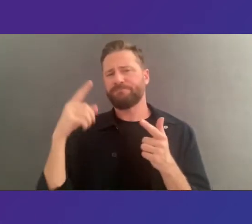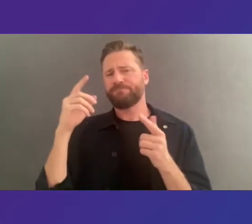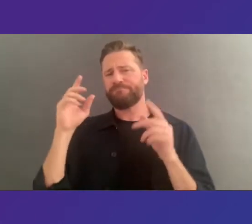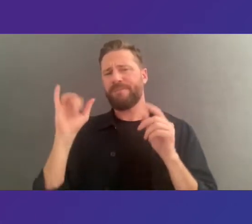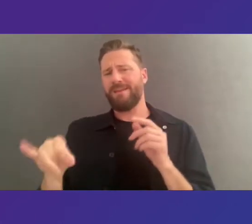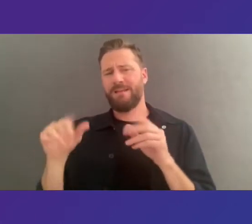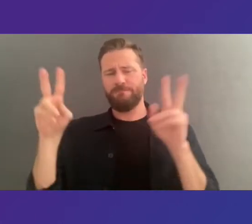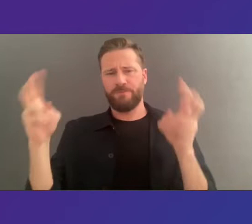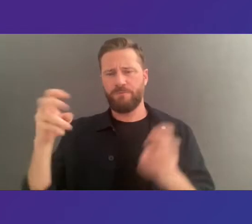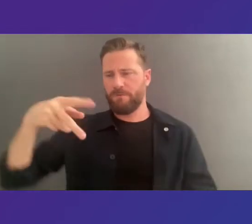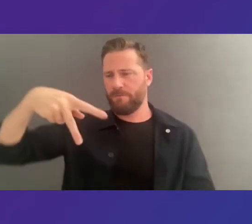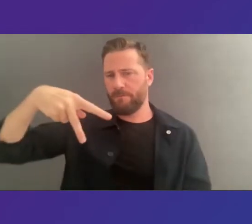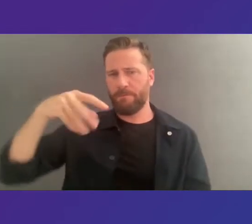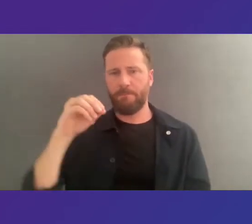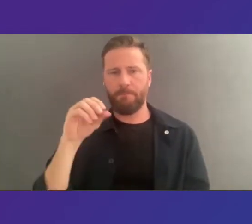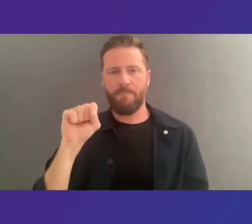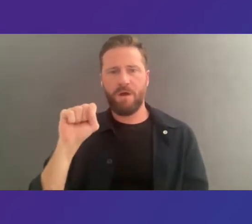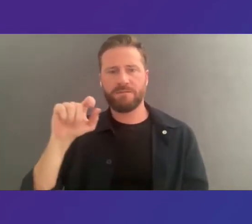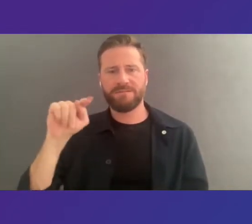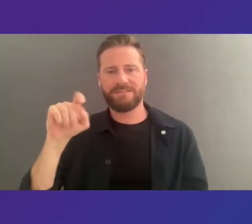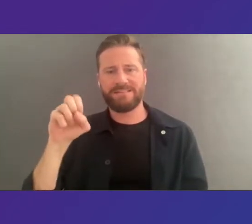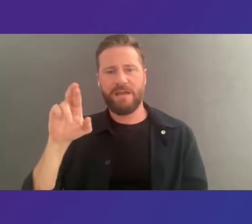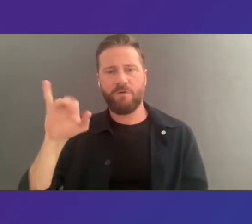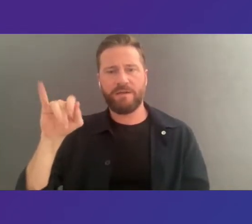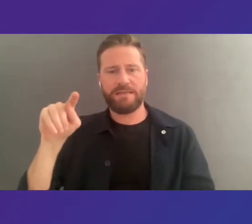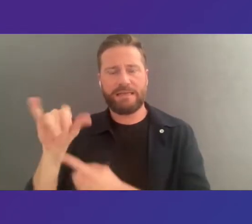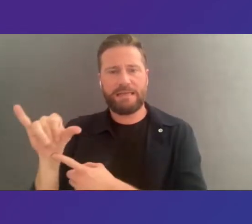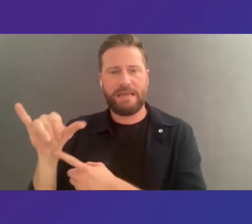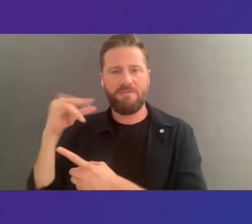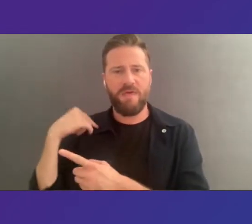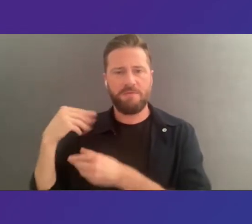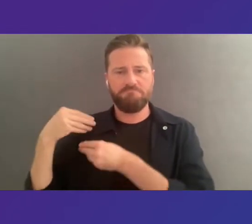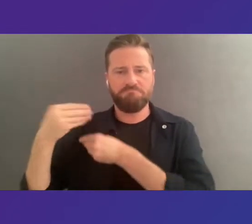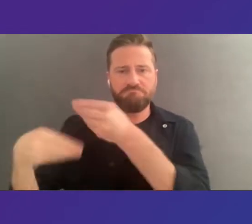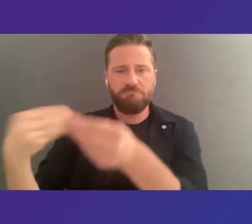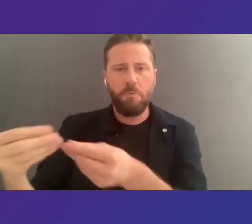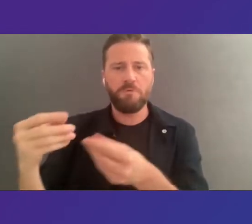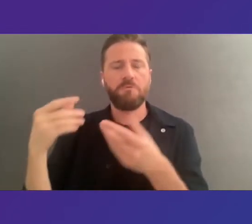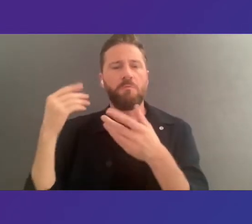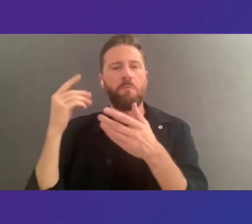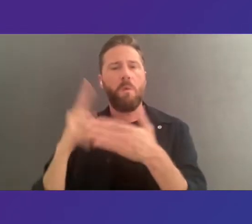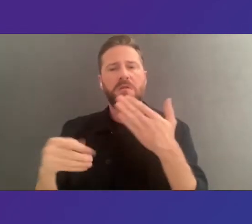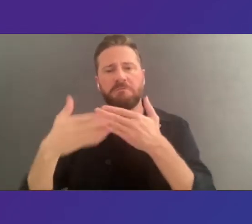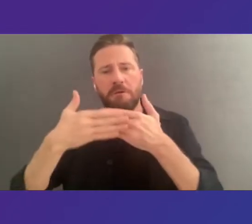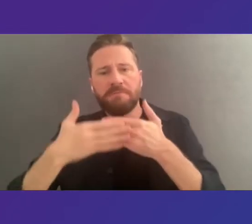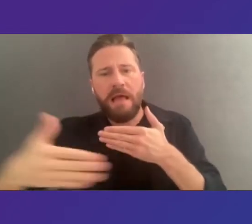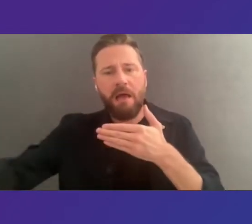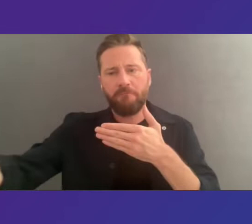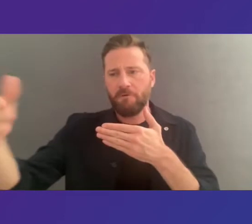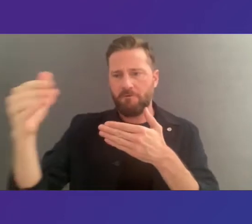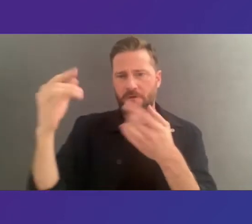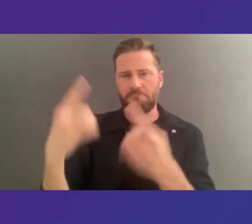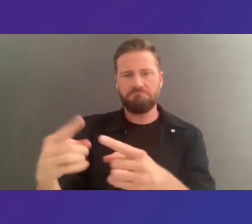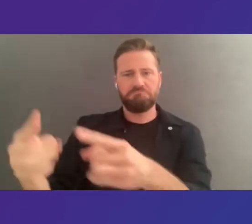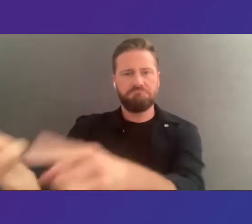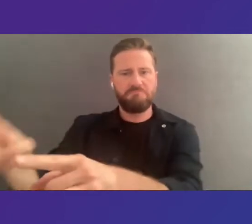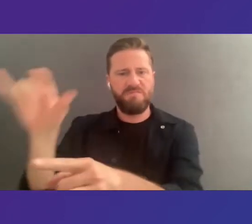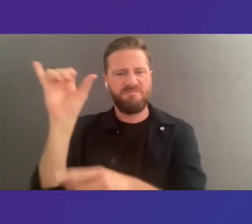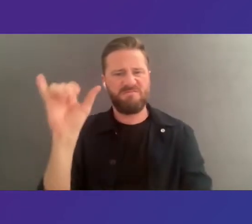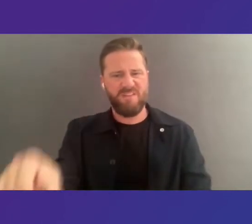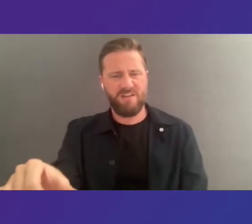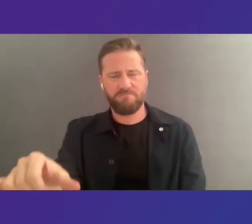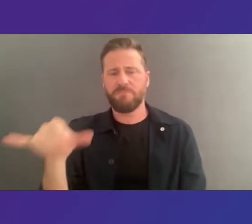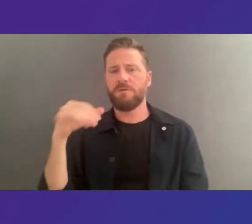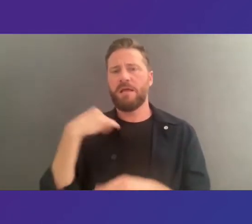posterity, the generation or what comes after. And I think that it's